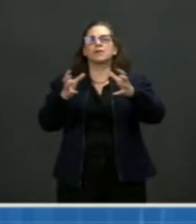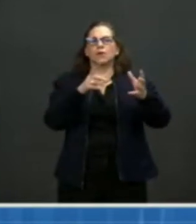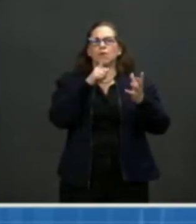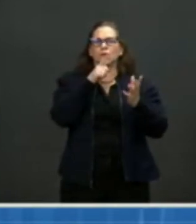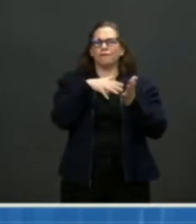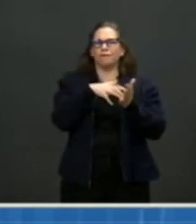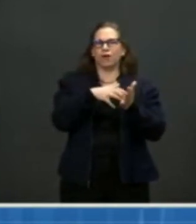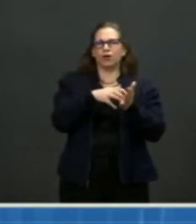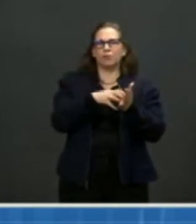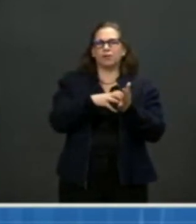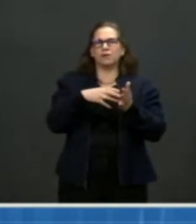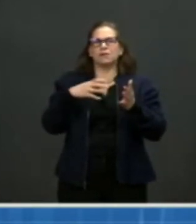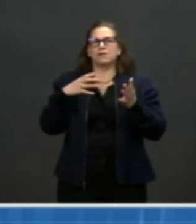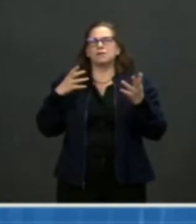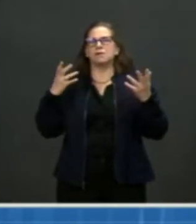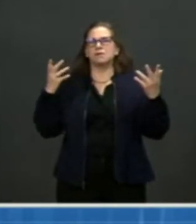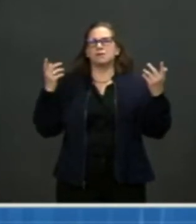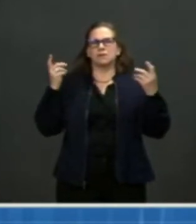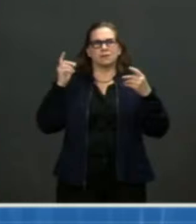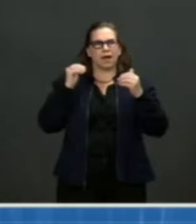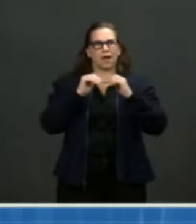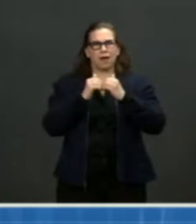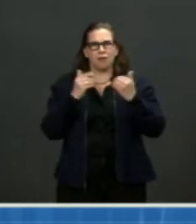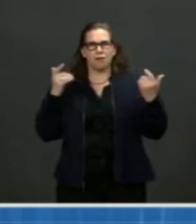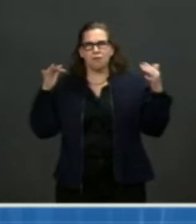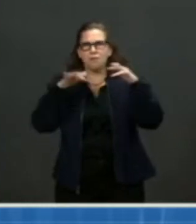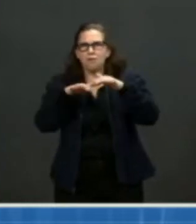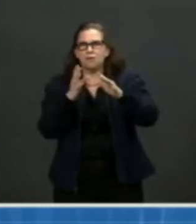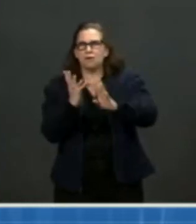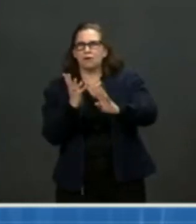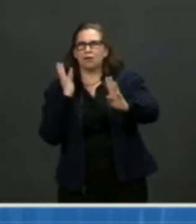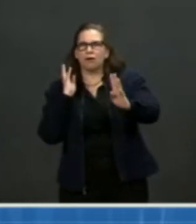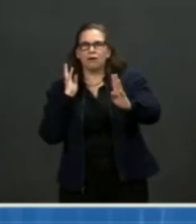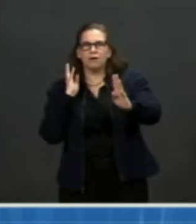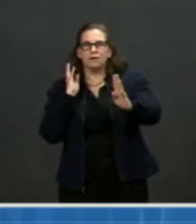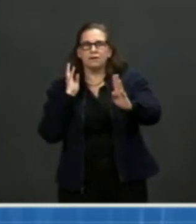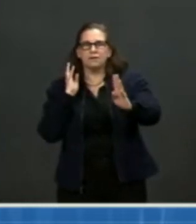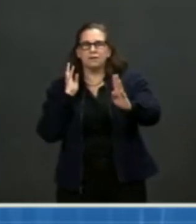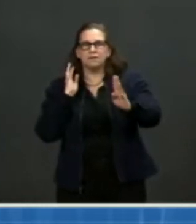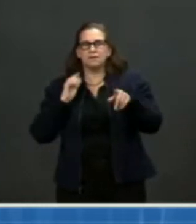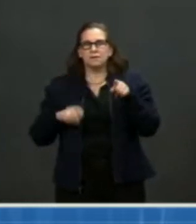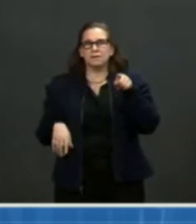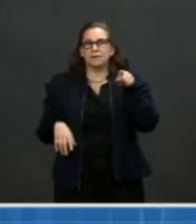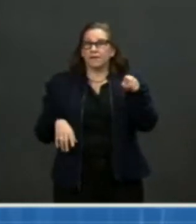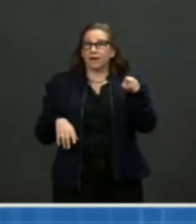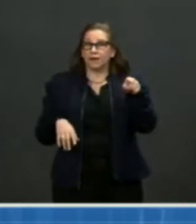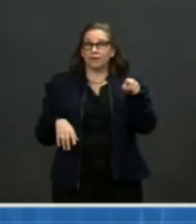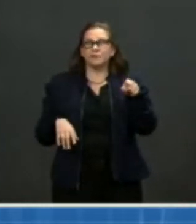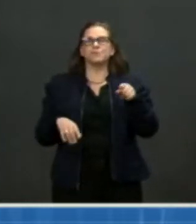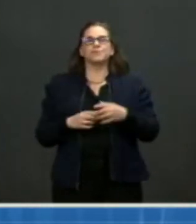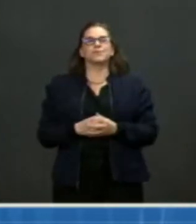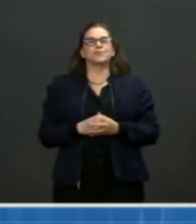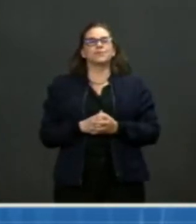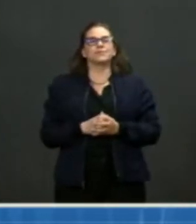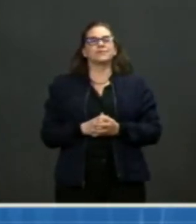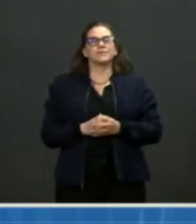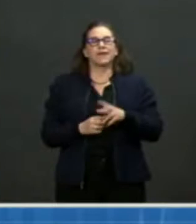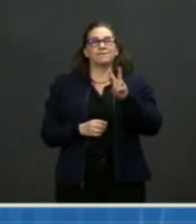the severe toll taken by the virus on people of color, in federal vaccination